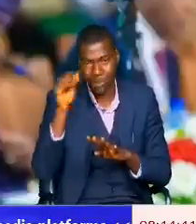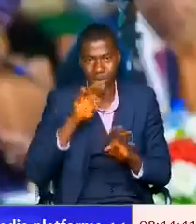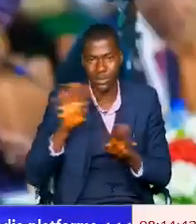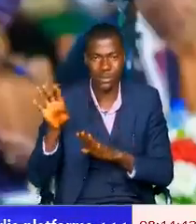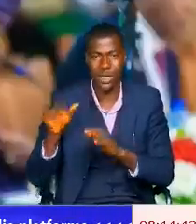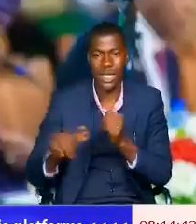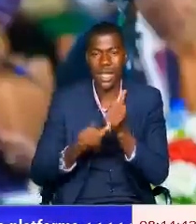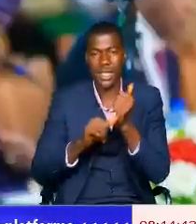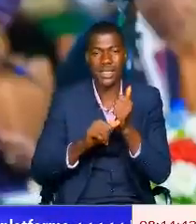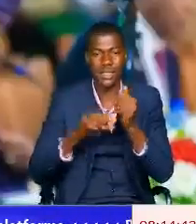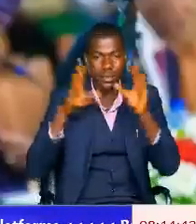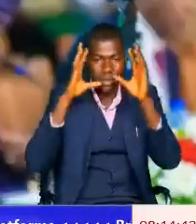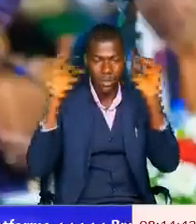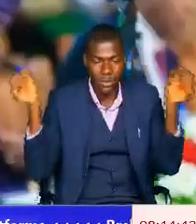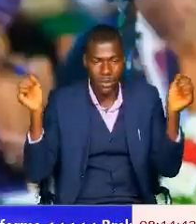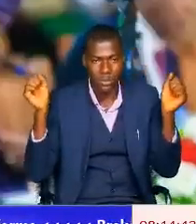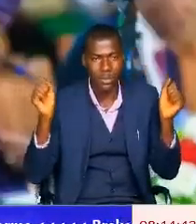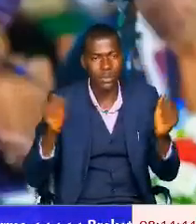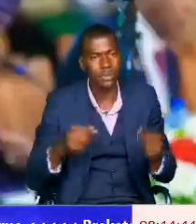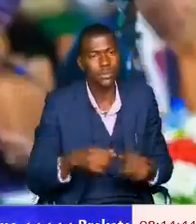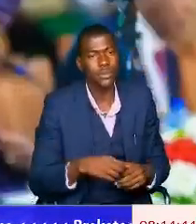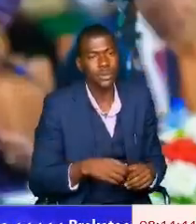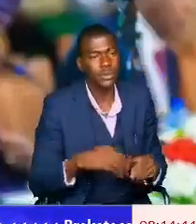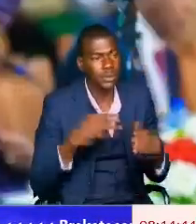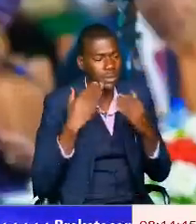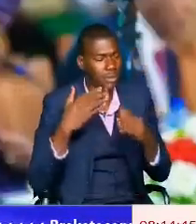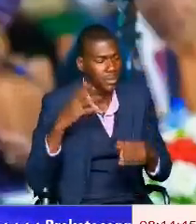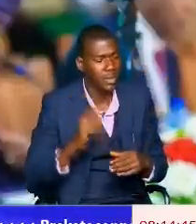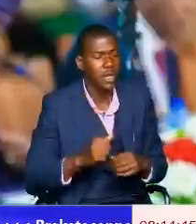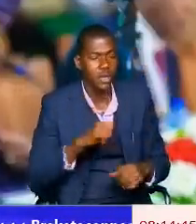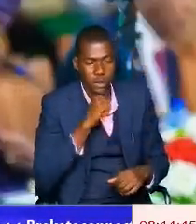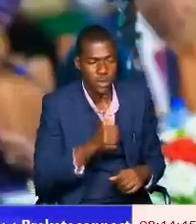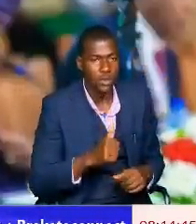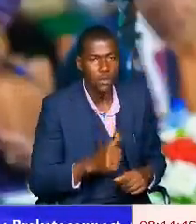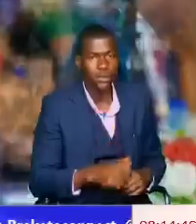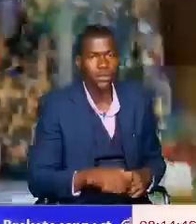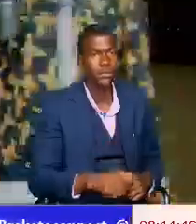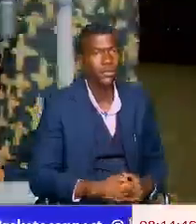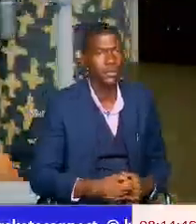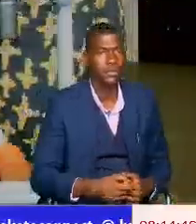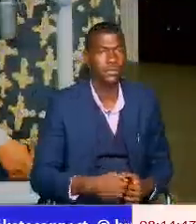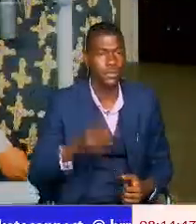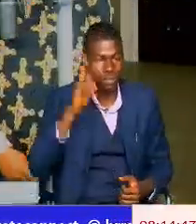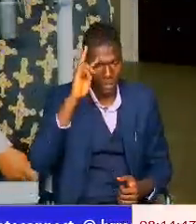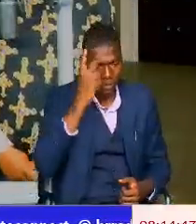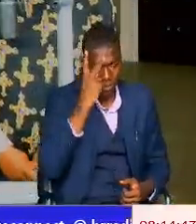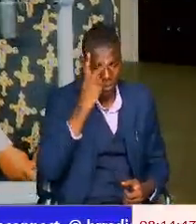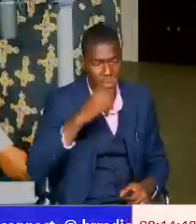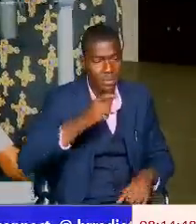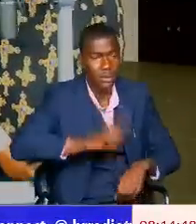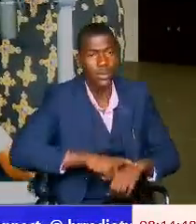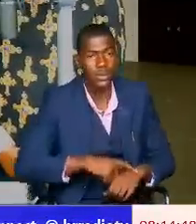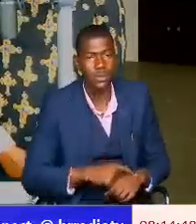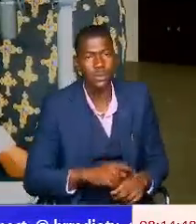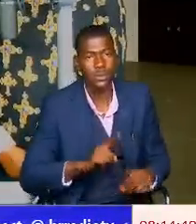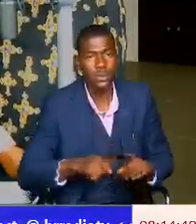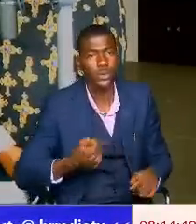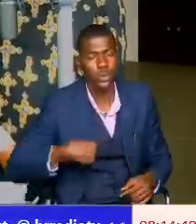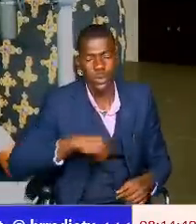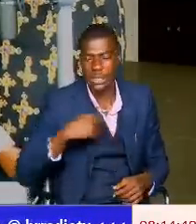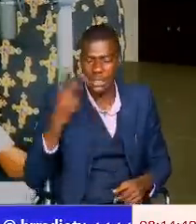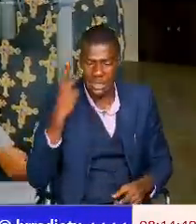Thank God, no be campaign period. They go see the campaign. But now we suppose campaign for him because we don't see what he they